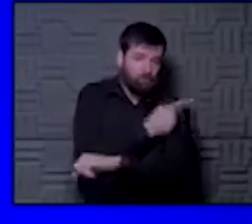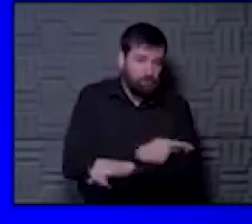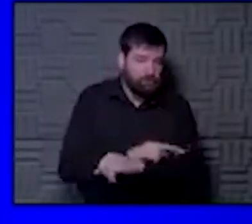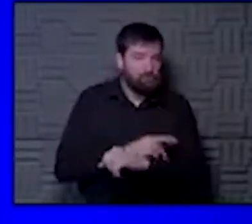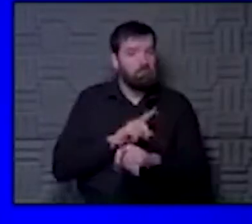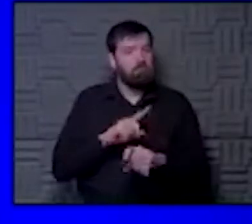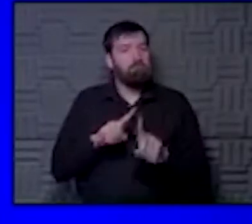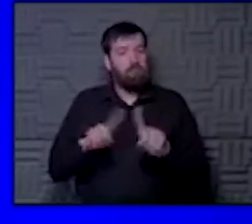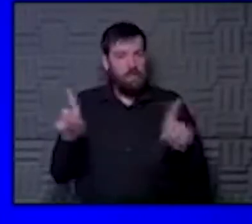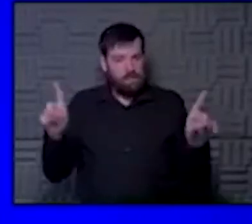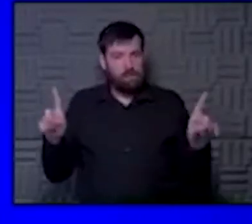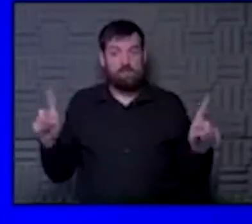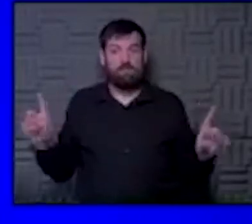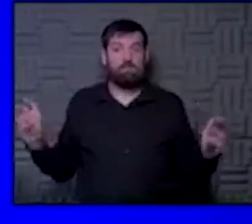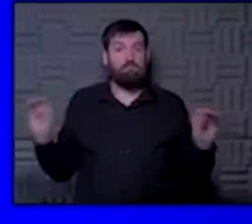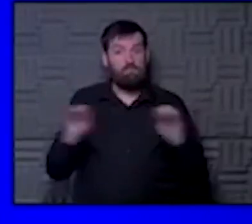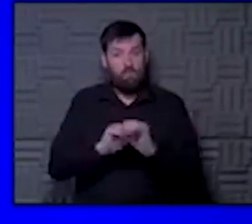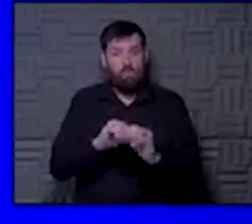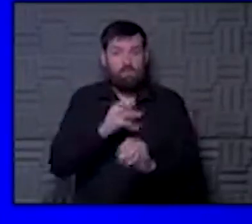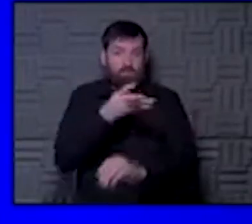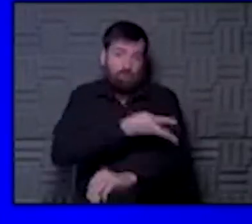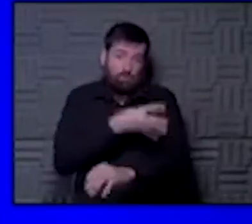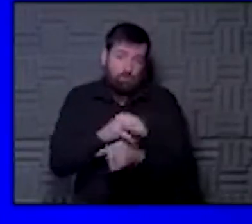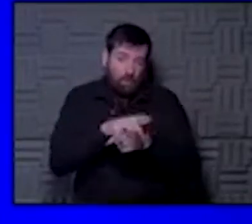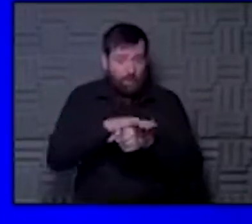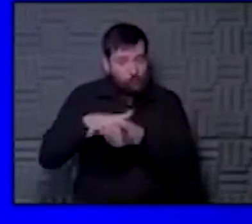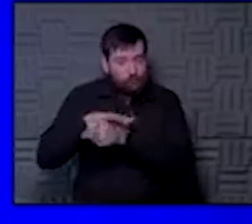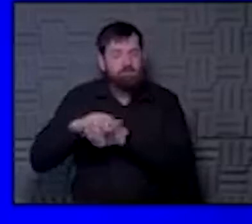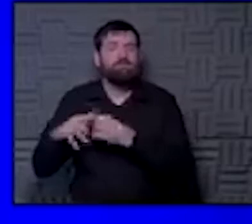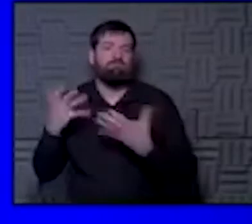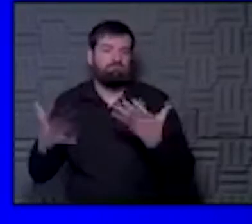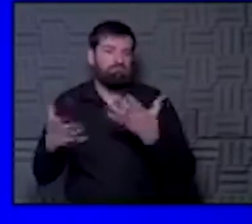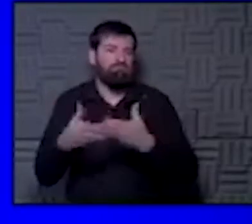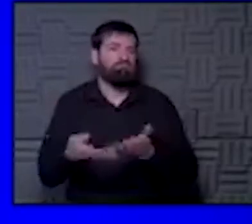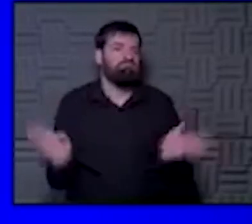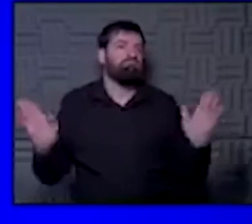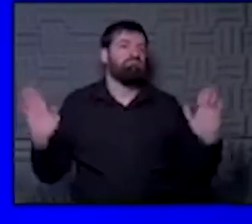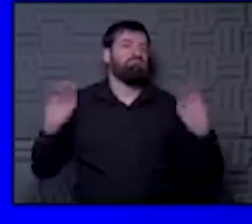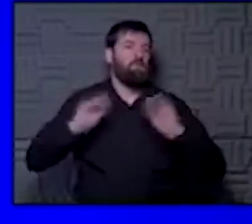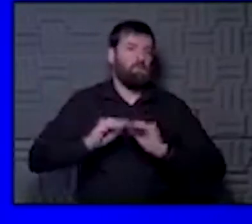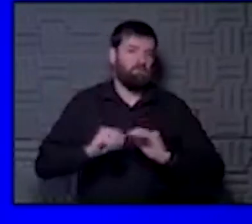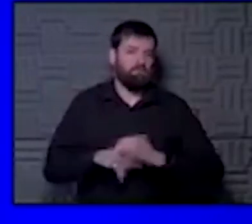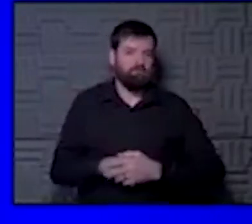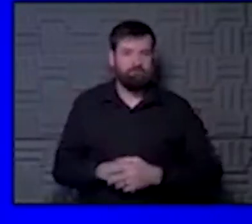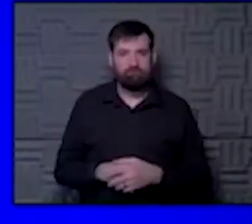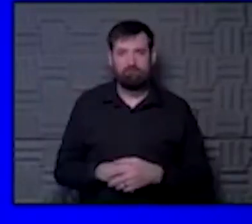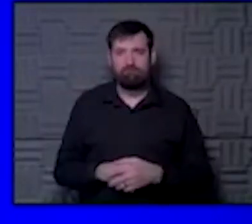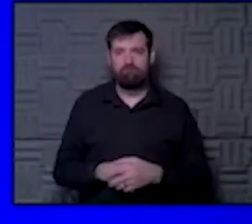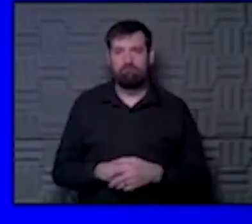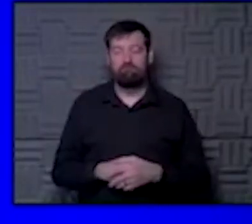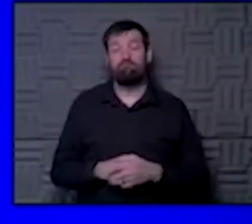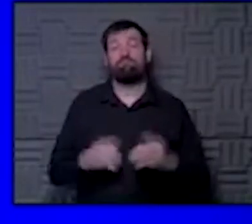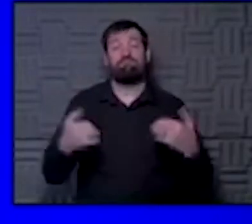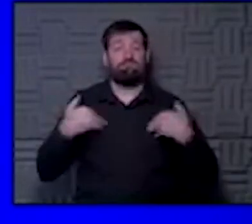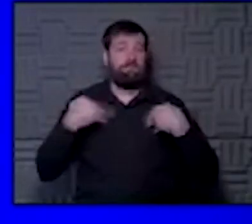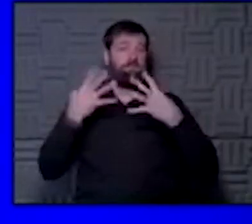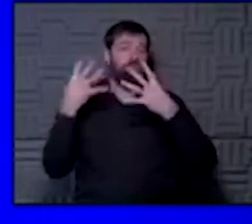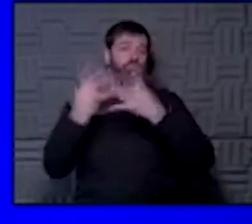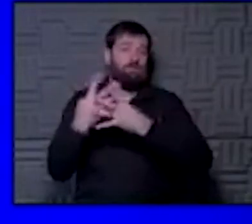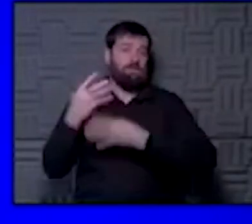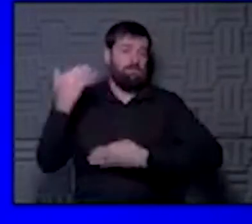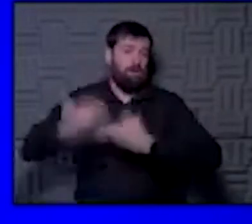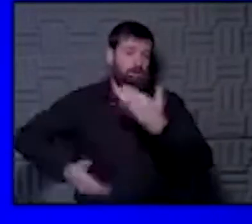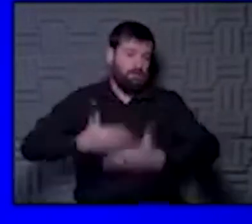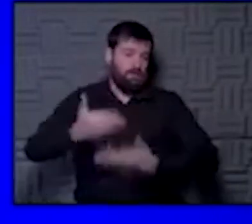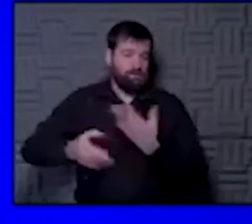that once we have these other infusion places that are able to give the infusions as well. So there is an active screening process that we're